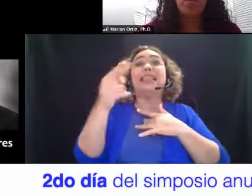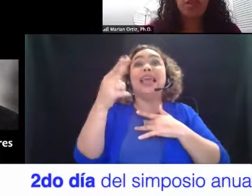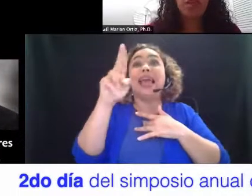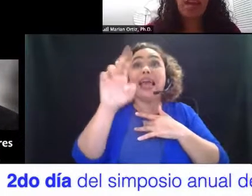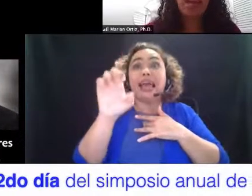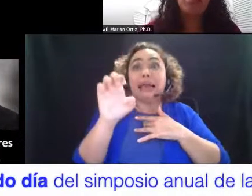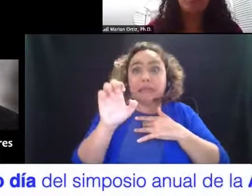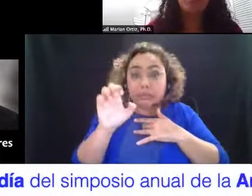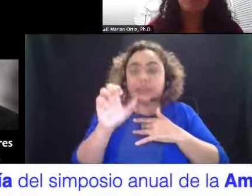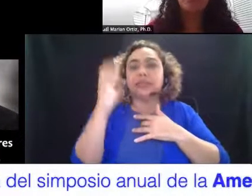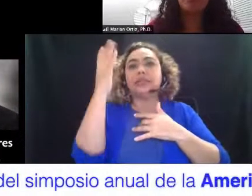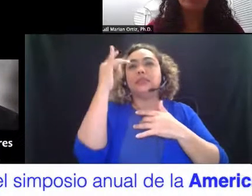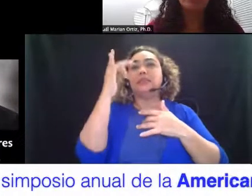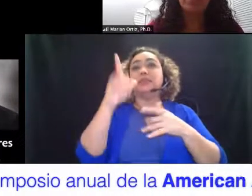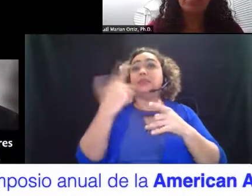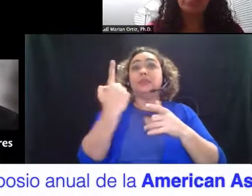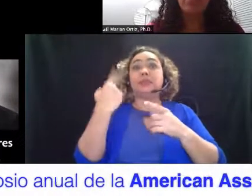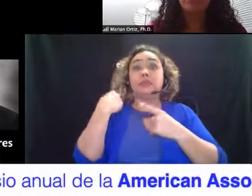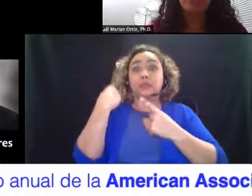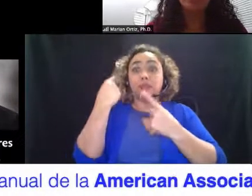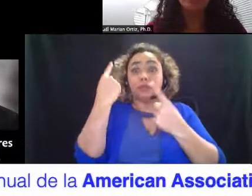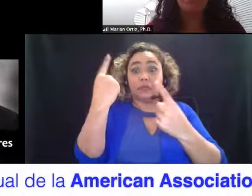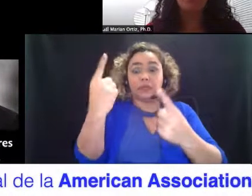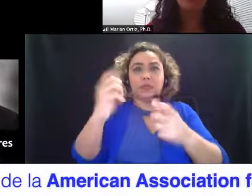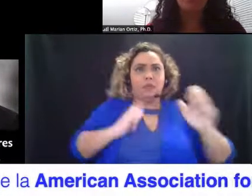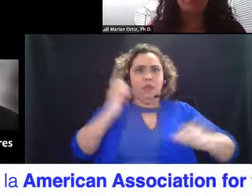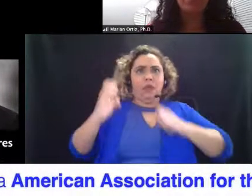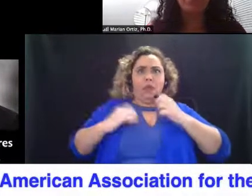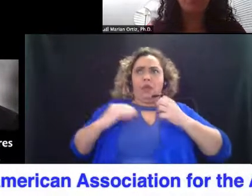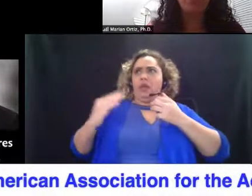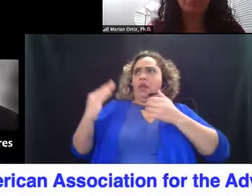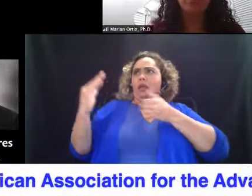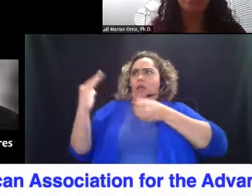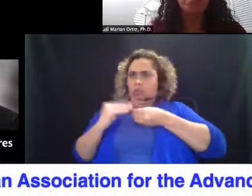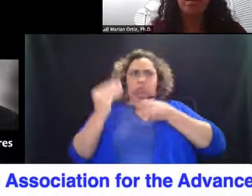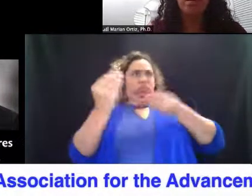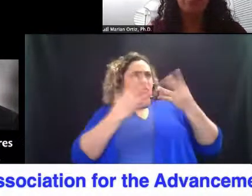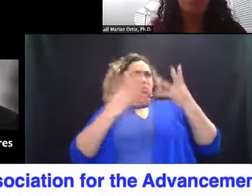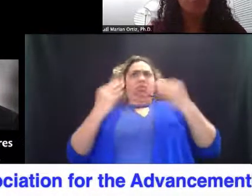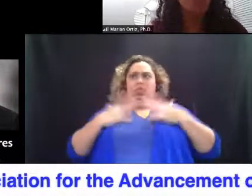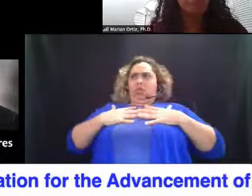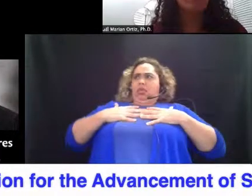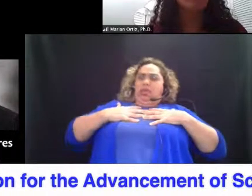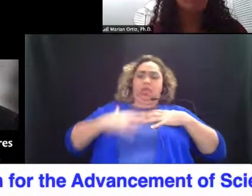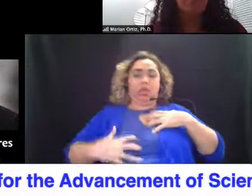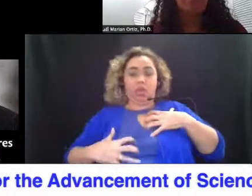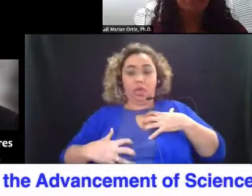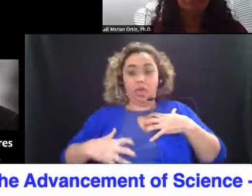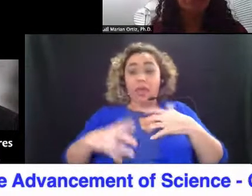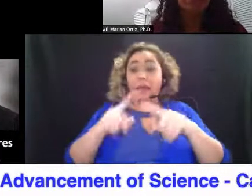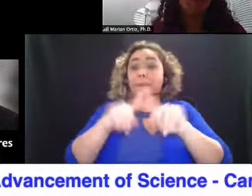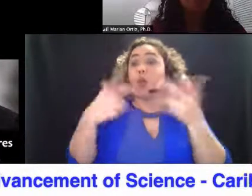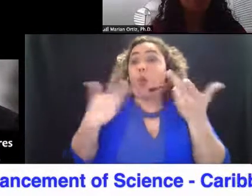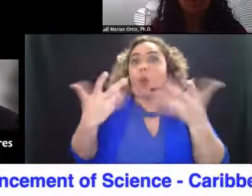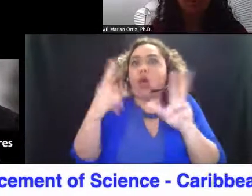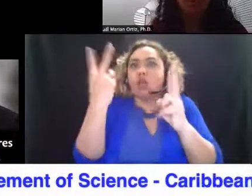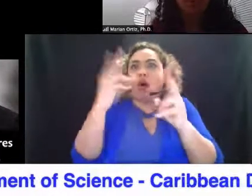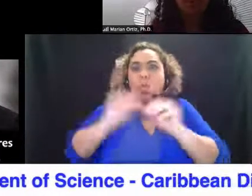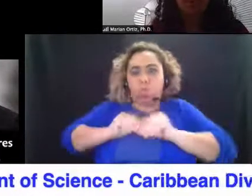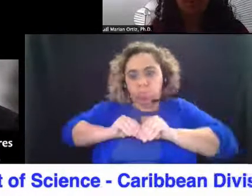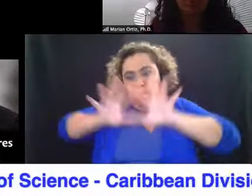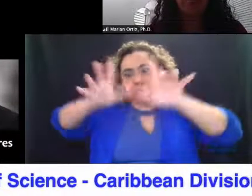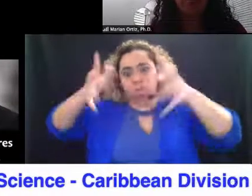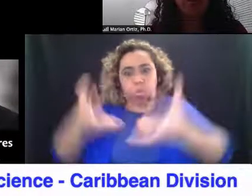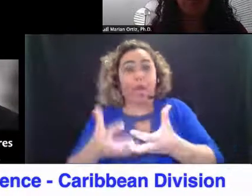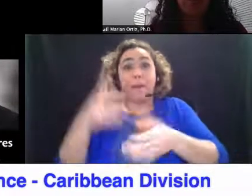know, yeah, it's gonna be a burden emotionally for people, but we don't want to have two epidemics at the same time in